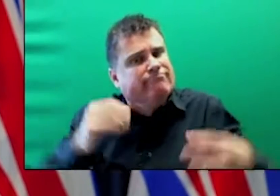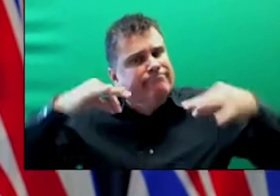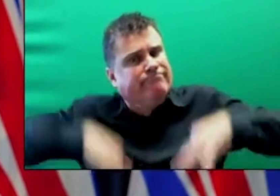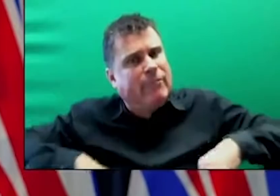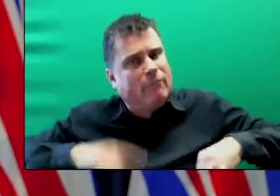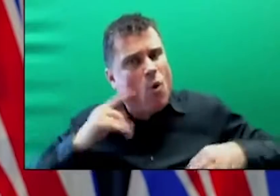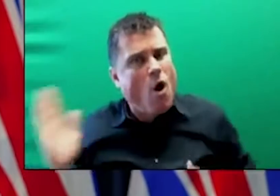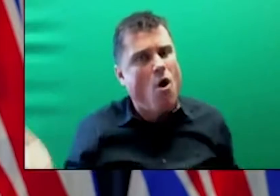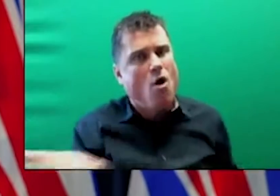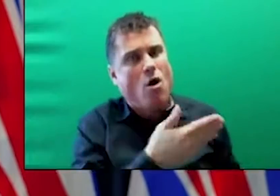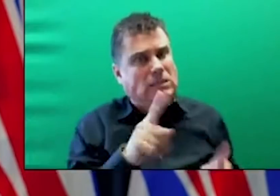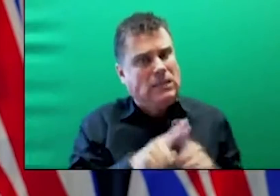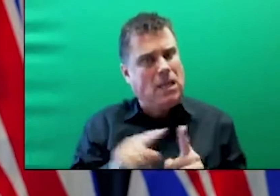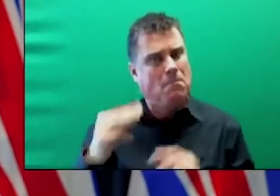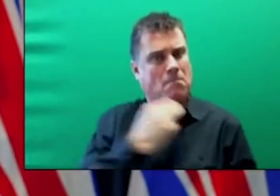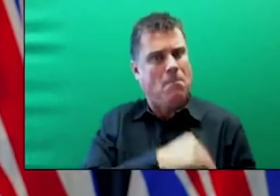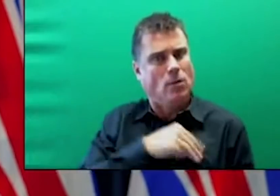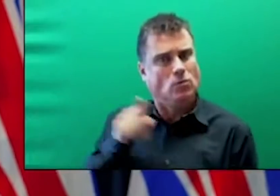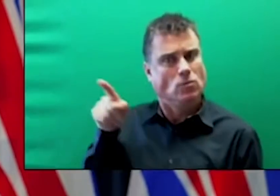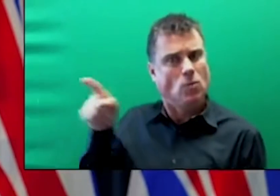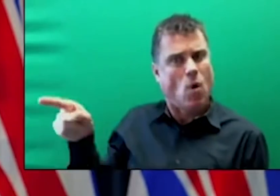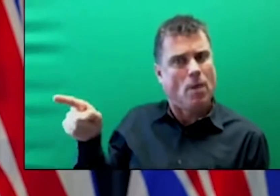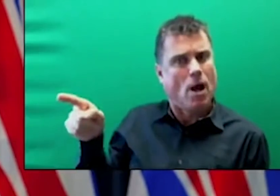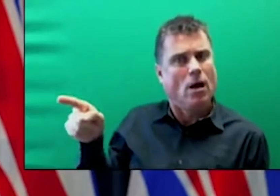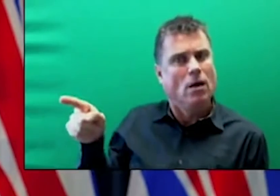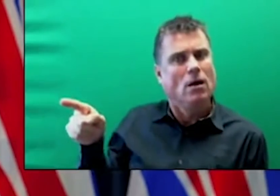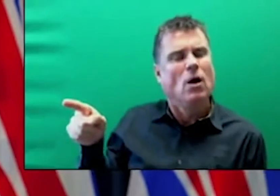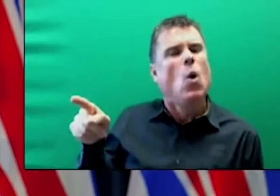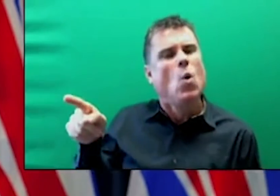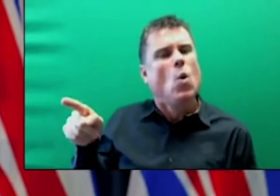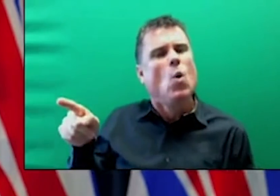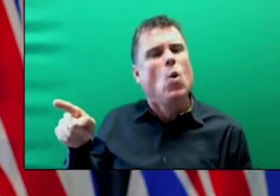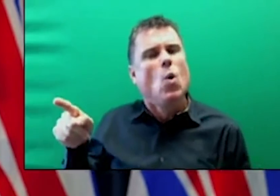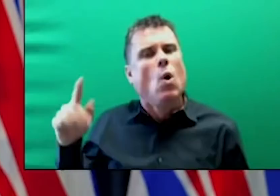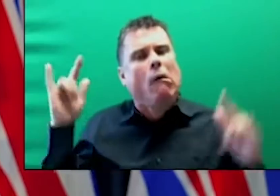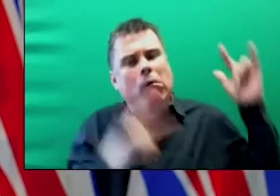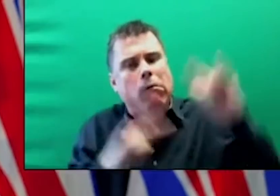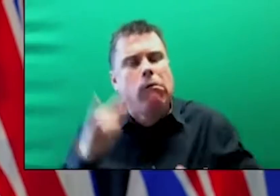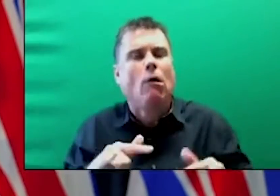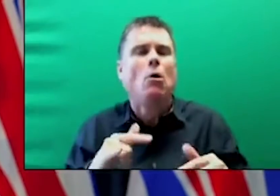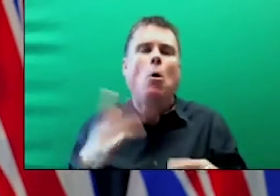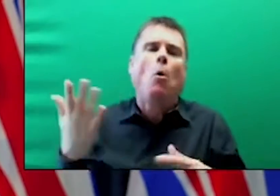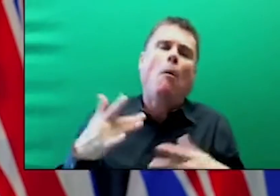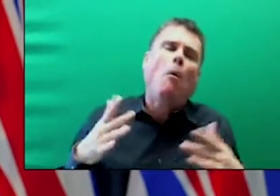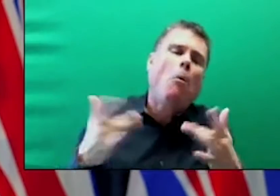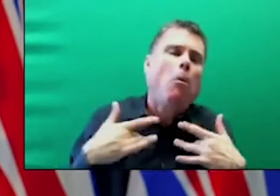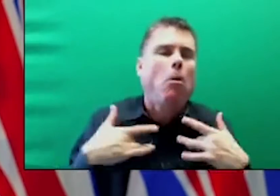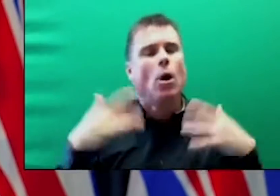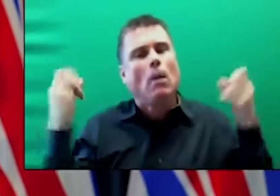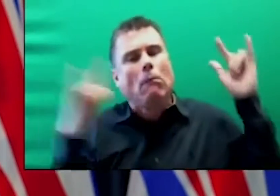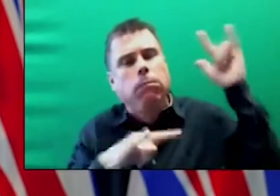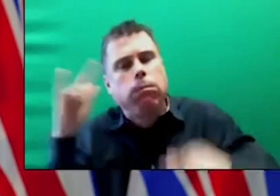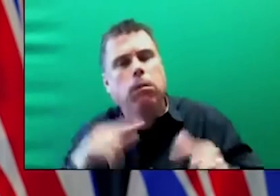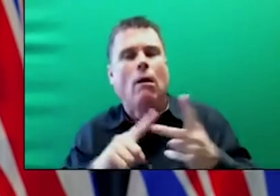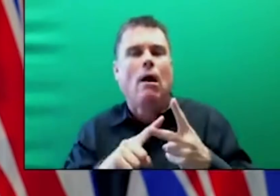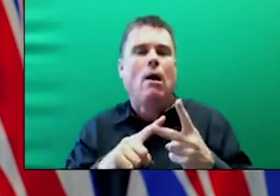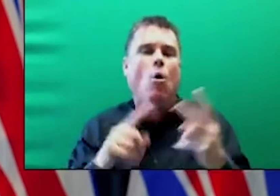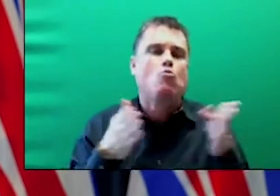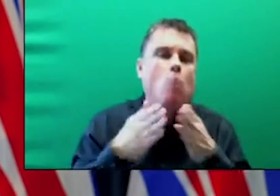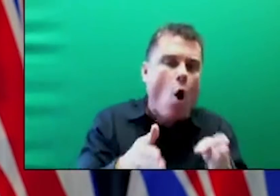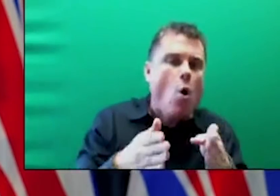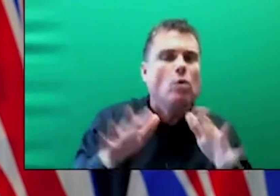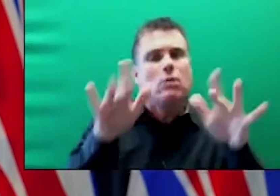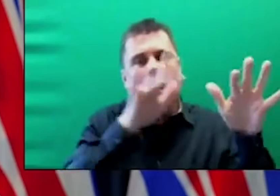vast majority of British Columbians and a handful of people deciding they're above everyone else. That's just not Canadian. It's not who we